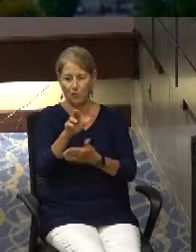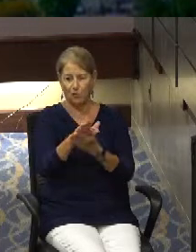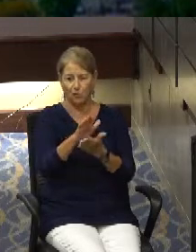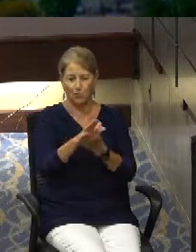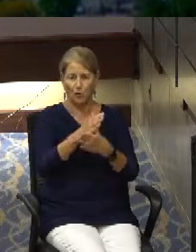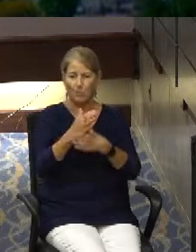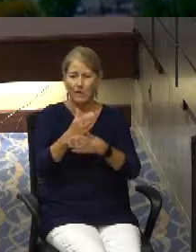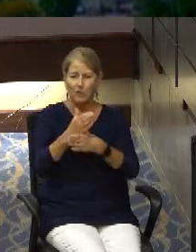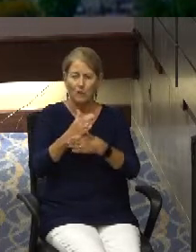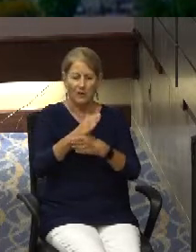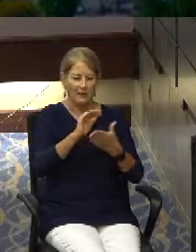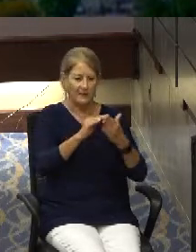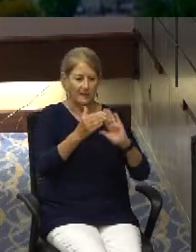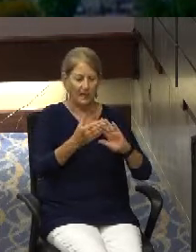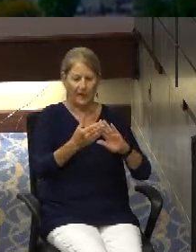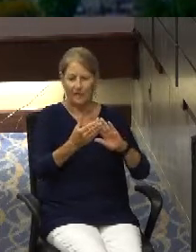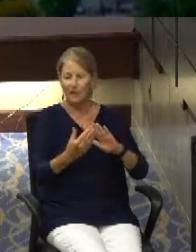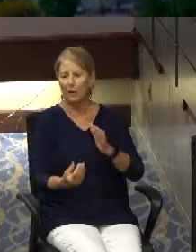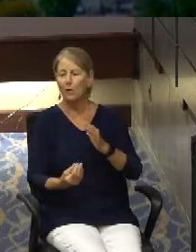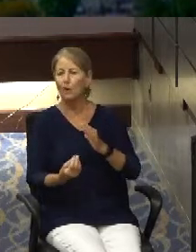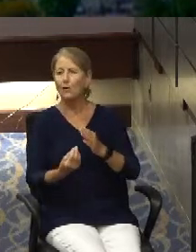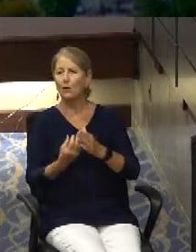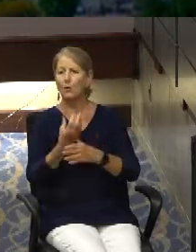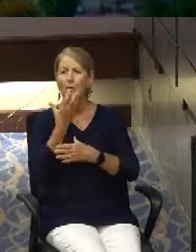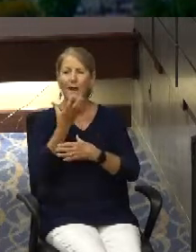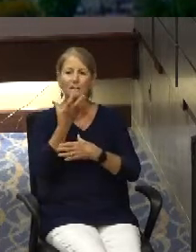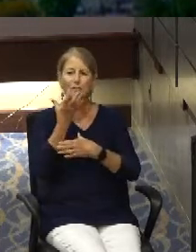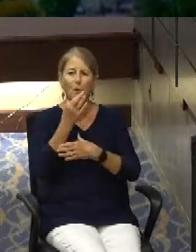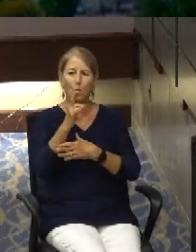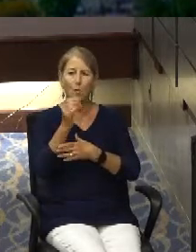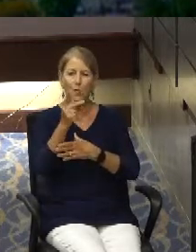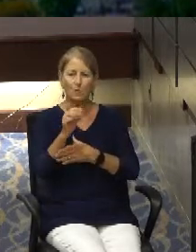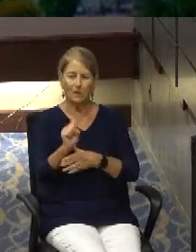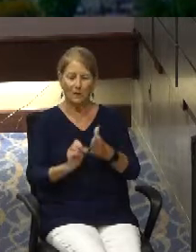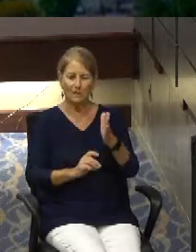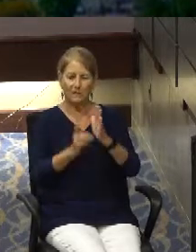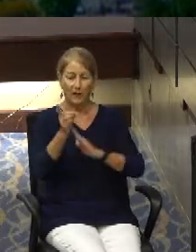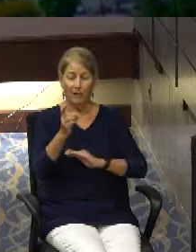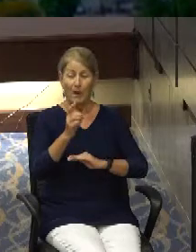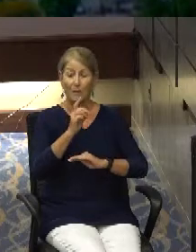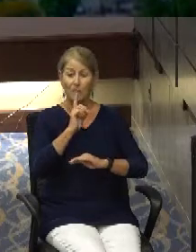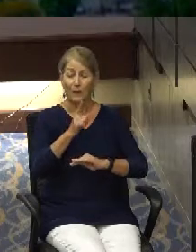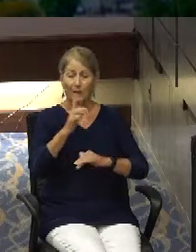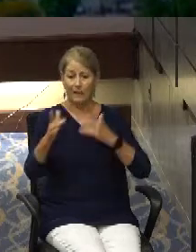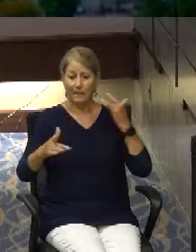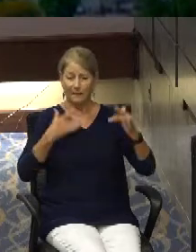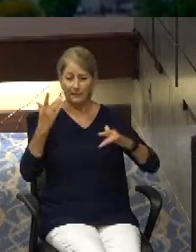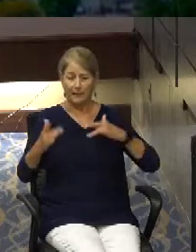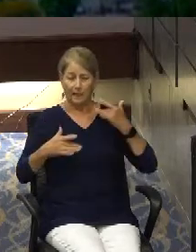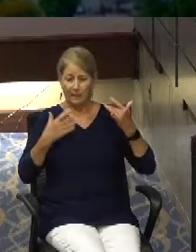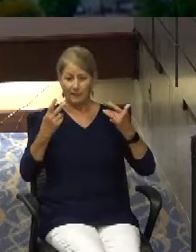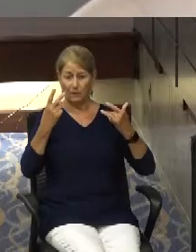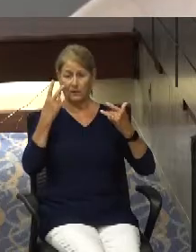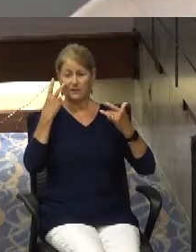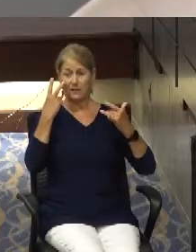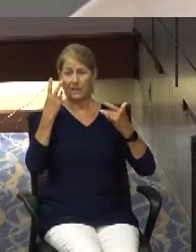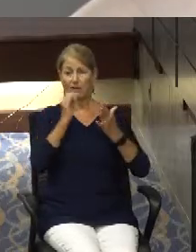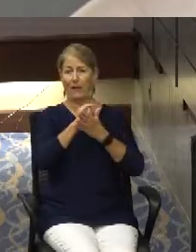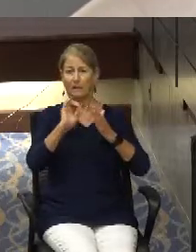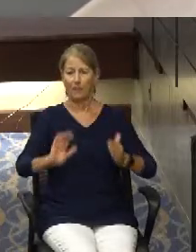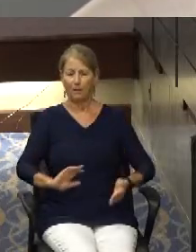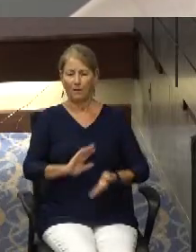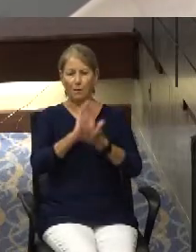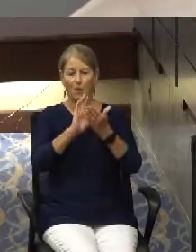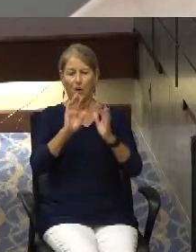and grassroots development. City Manager Ford, I'm really excited to see this informal report come before council with an